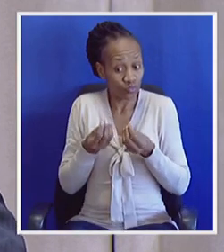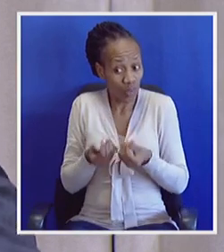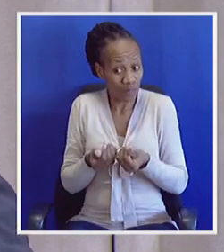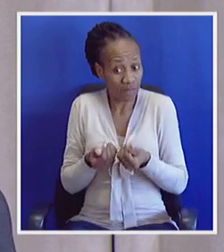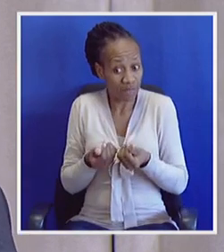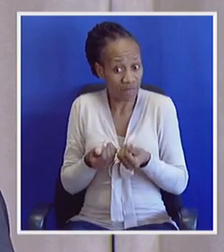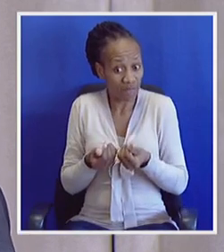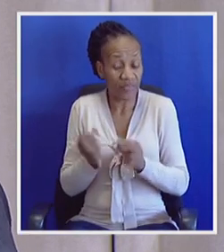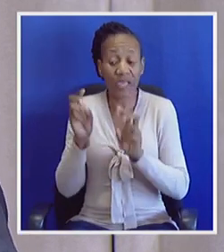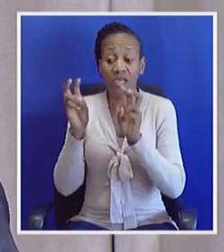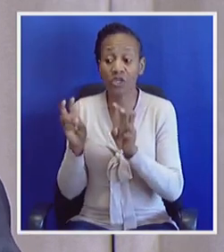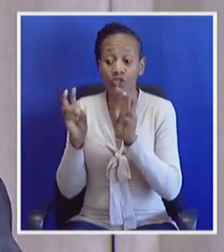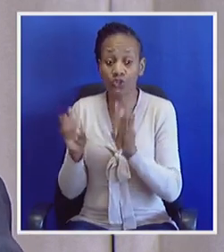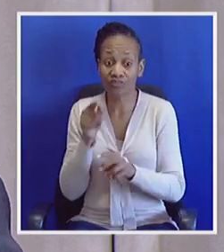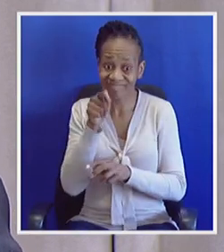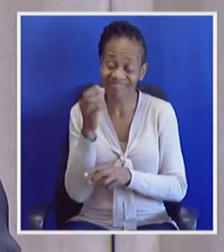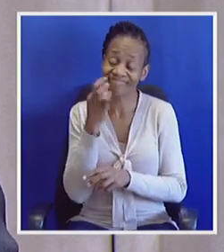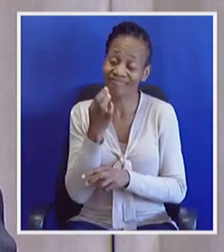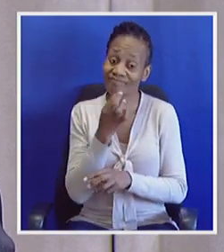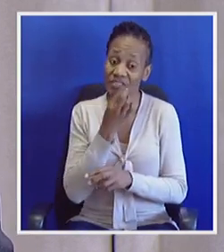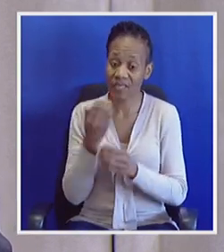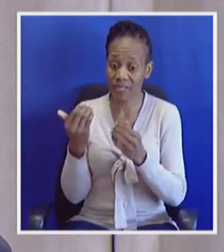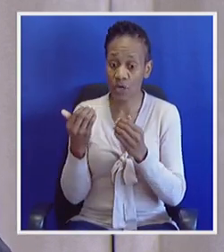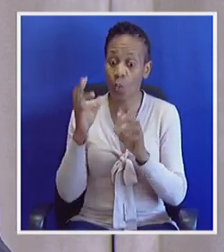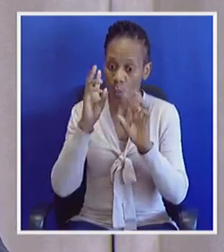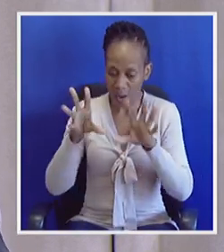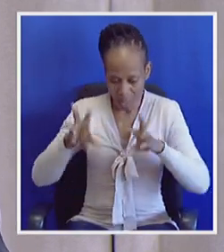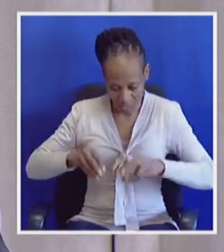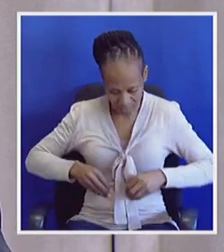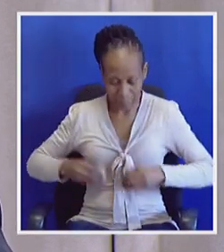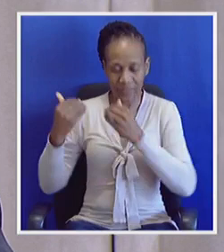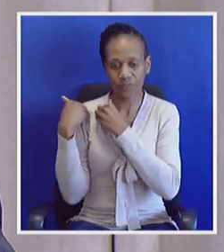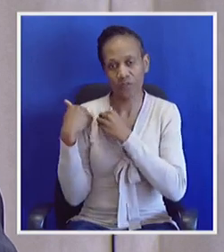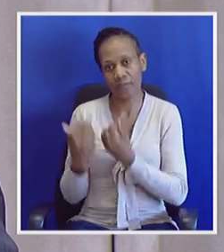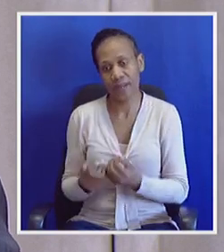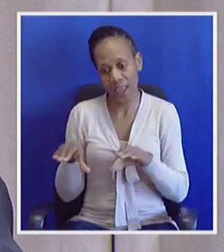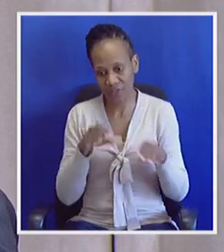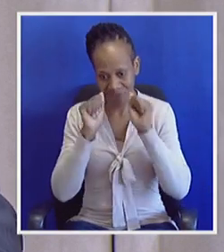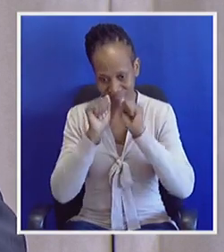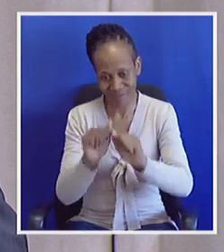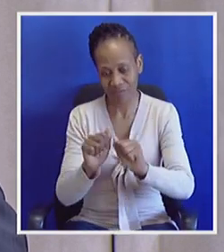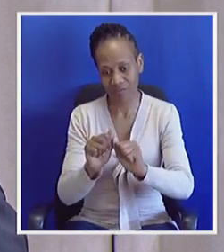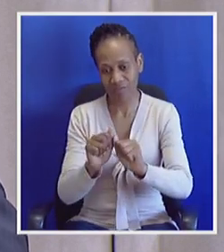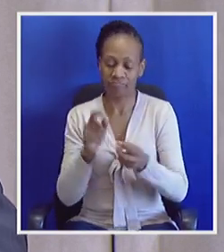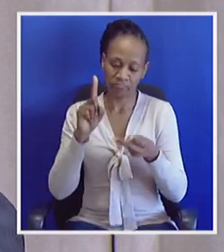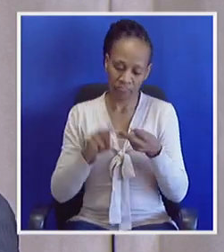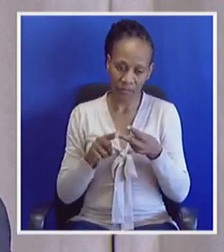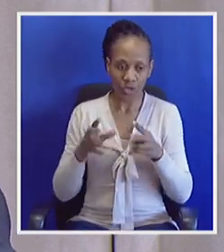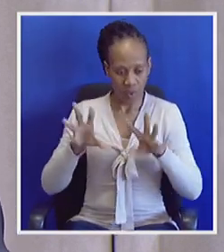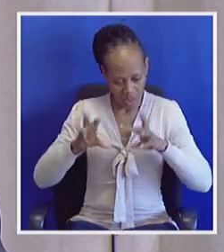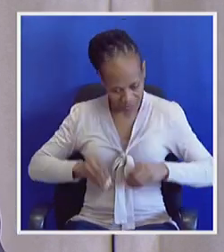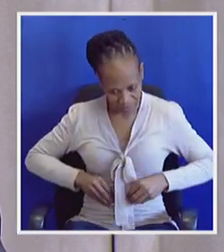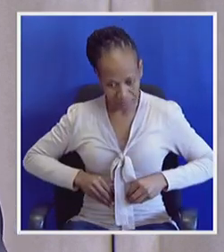West Rand, you said you take responsibility for your actions and you're taking